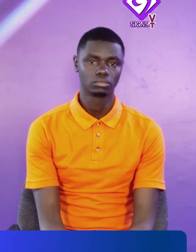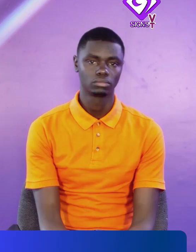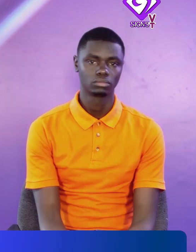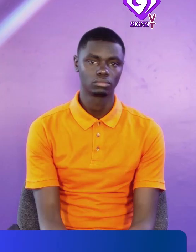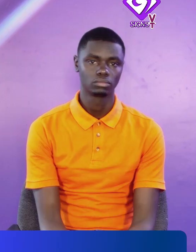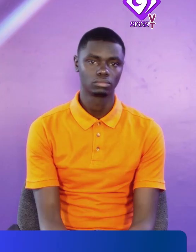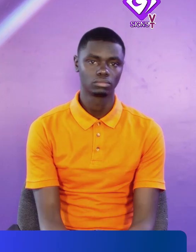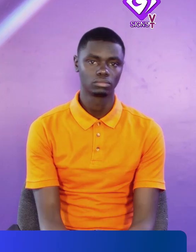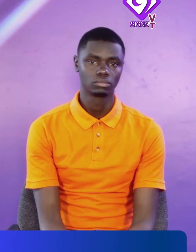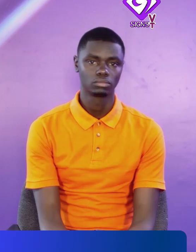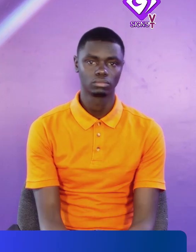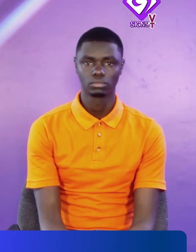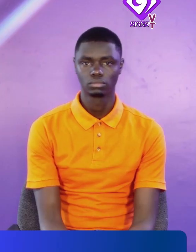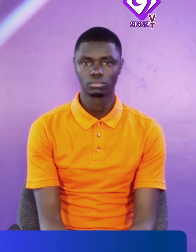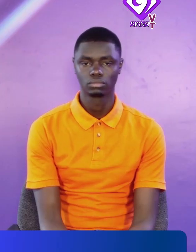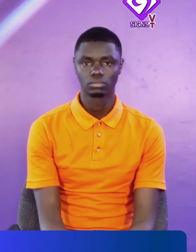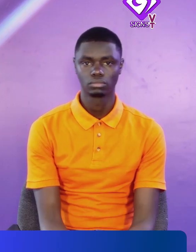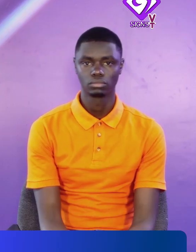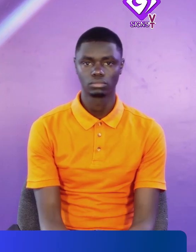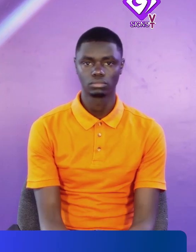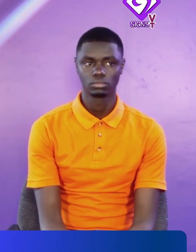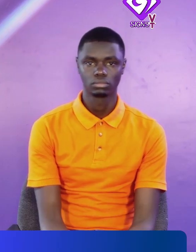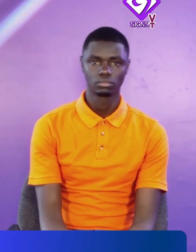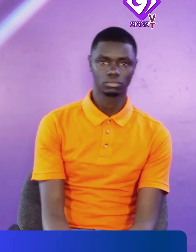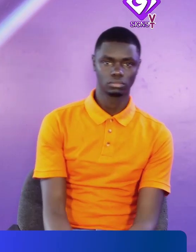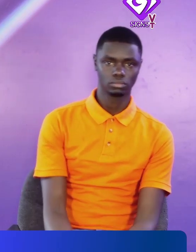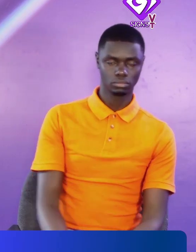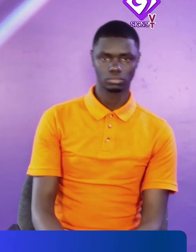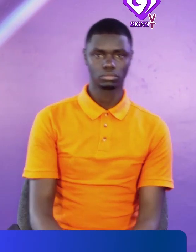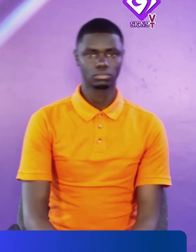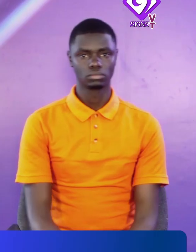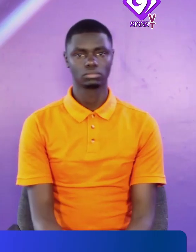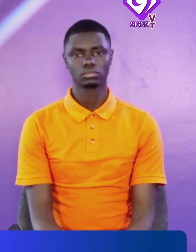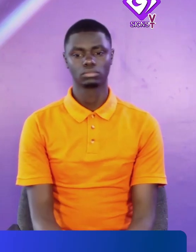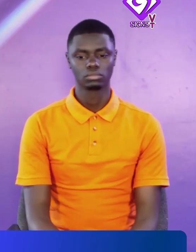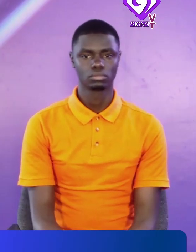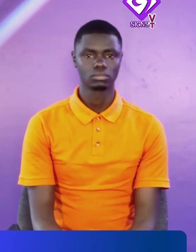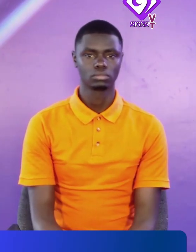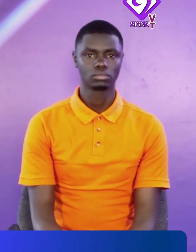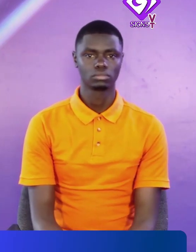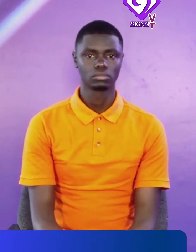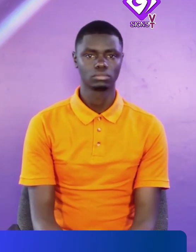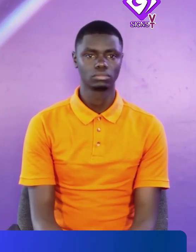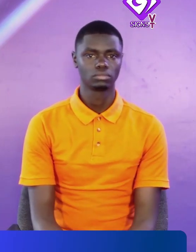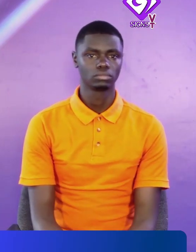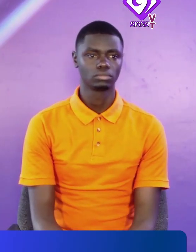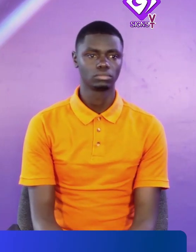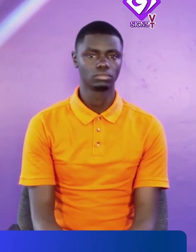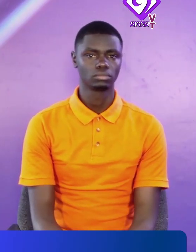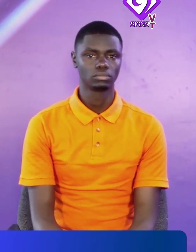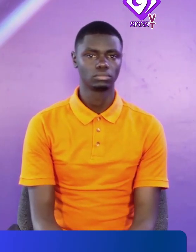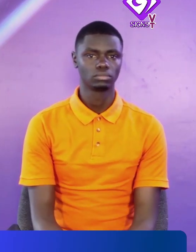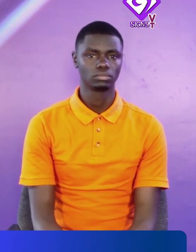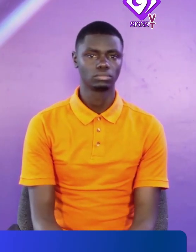Na hii Singapore race inakuaga usiku. This is the only night race in Formula 1